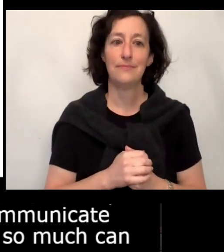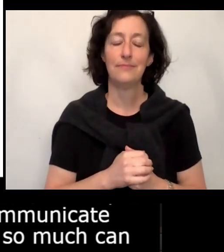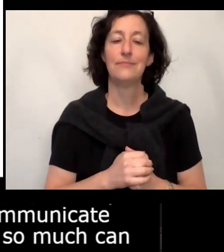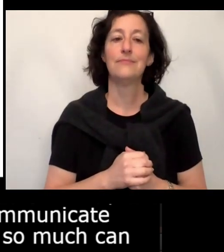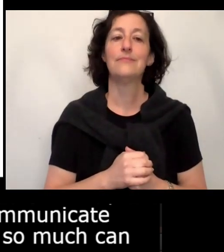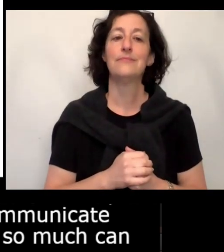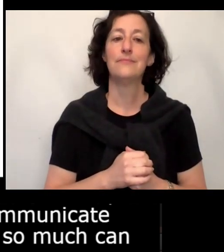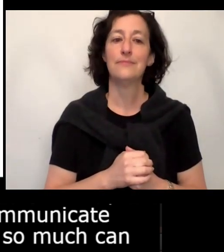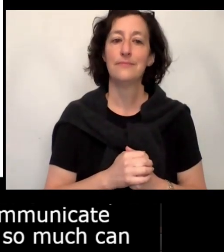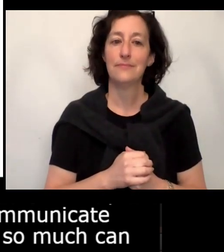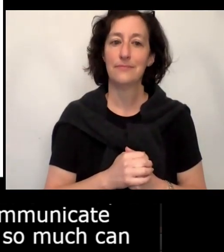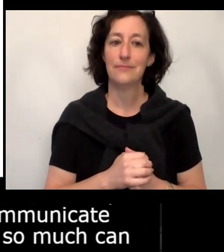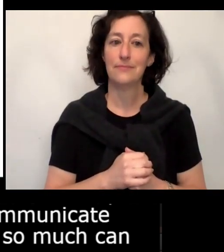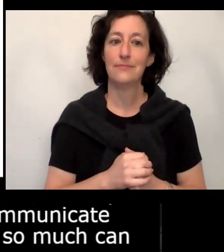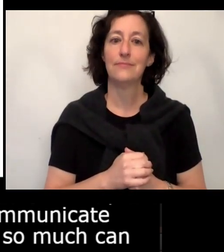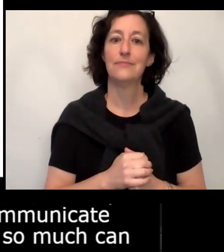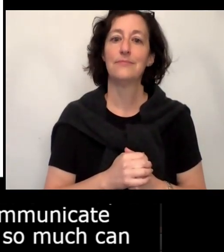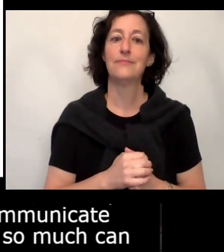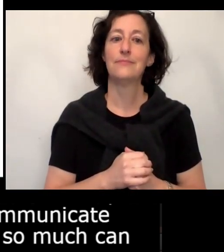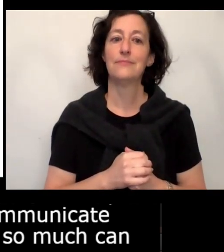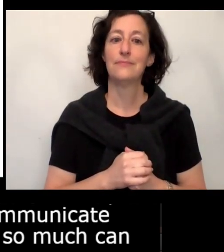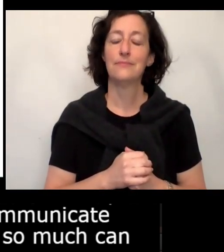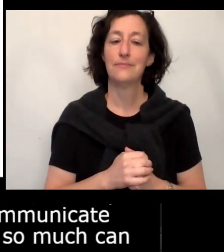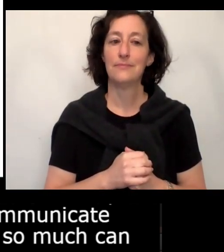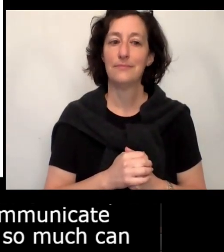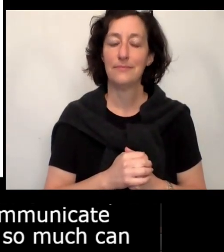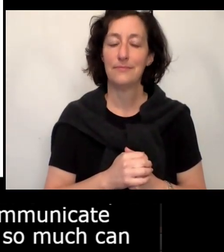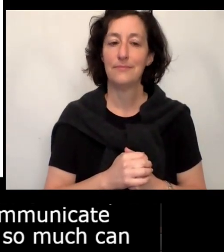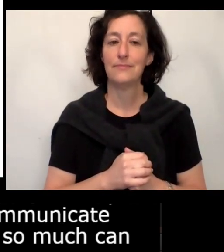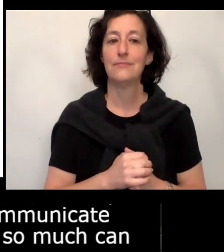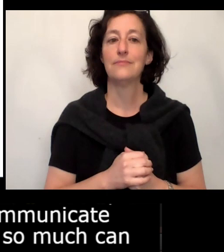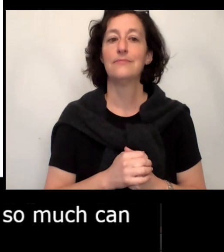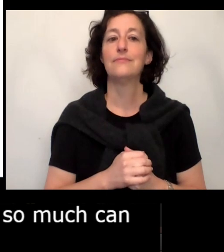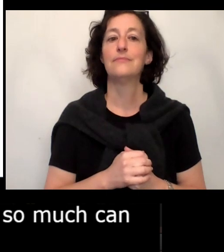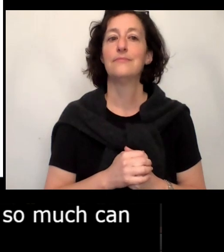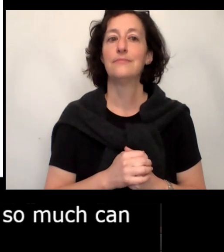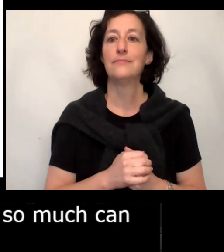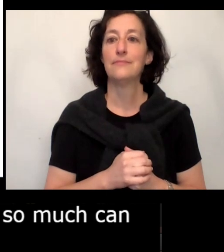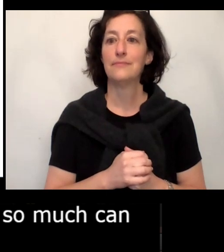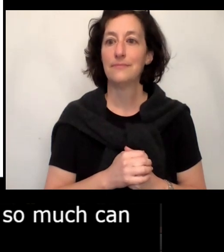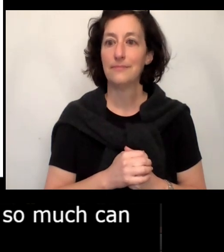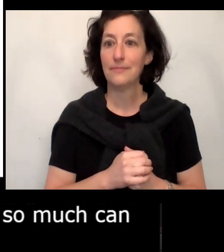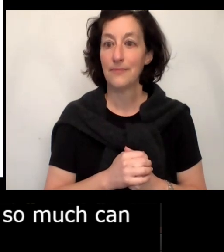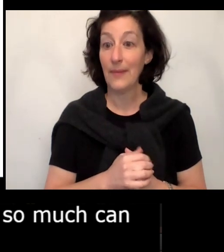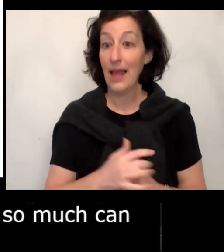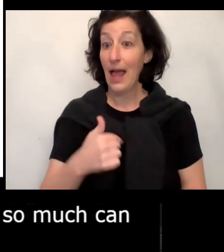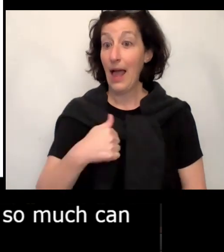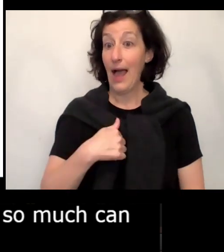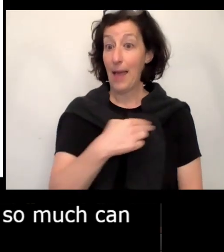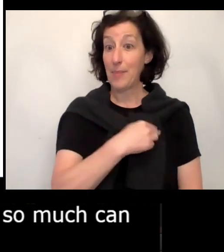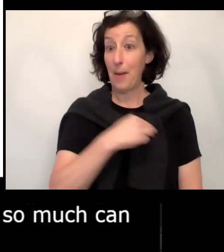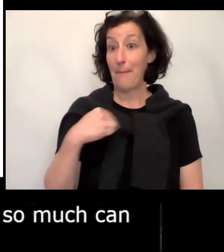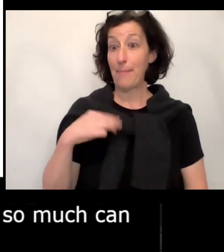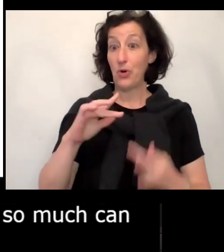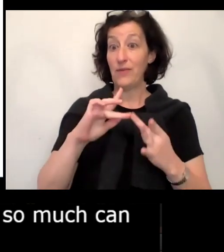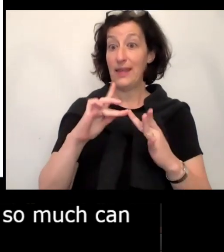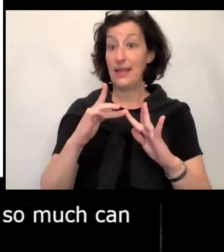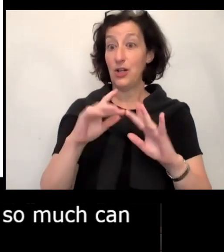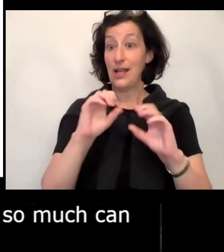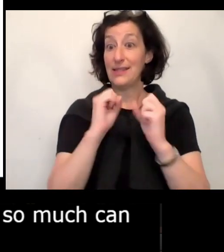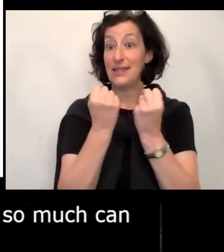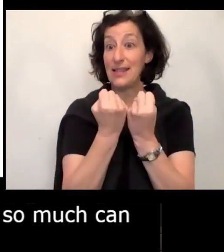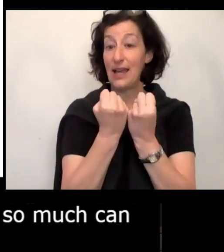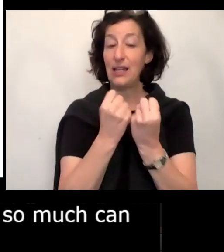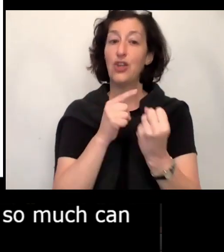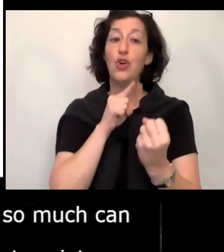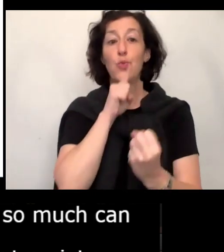it's particular. I think that as a member of the Internet Society, I think of us in some ways as a steward of the